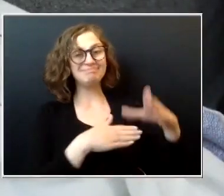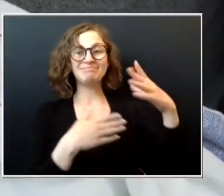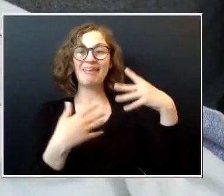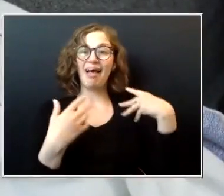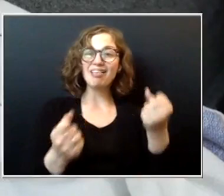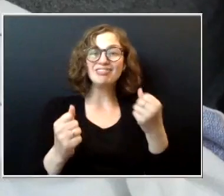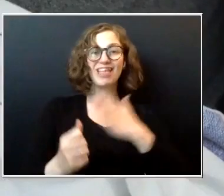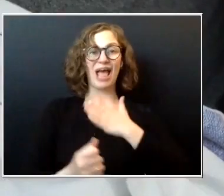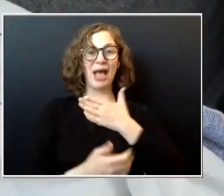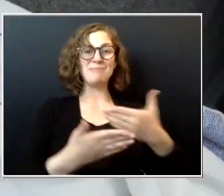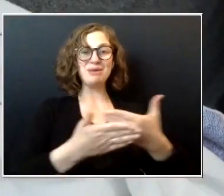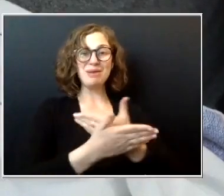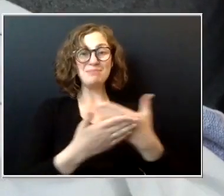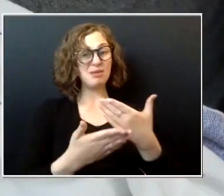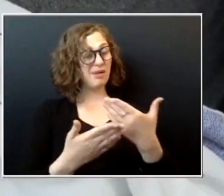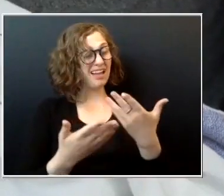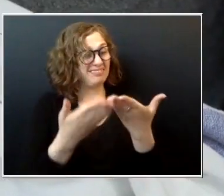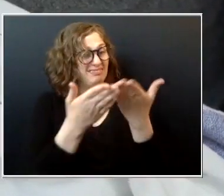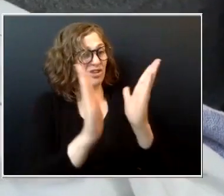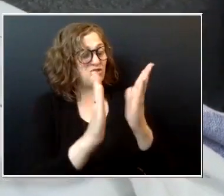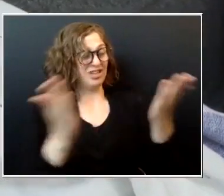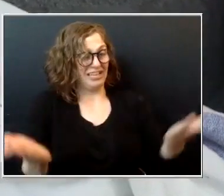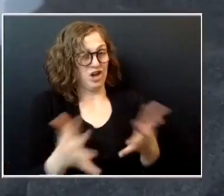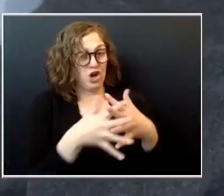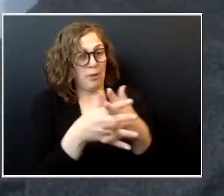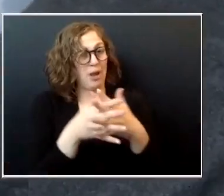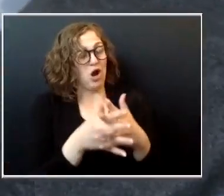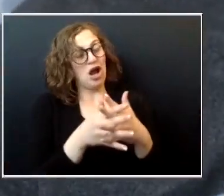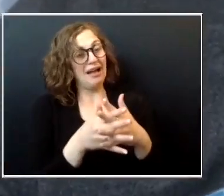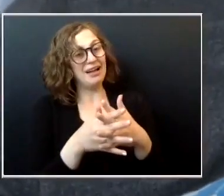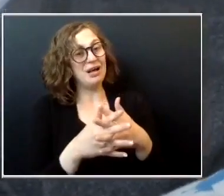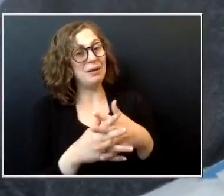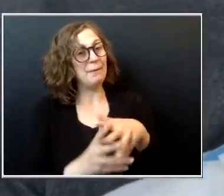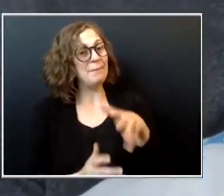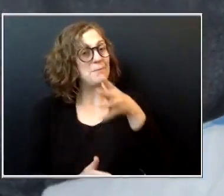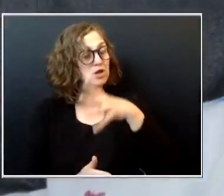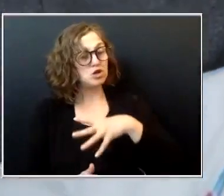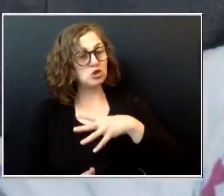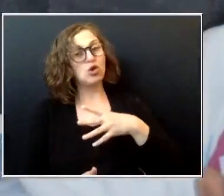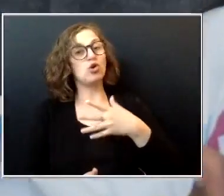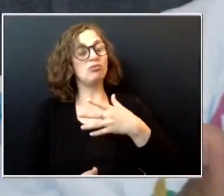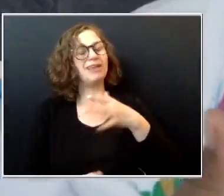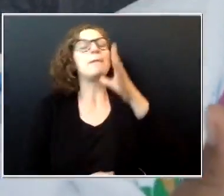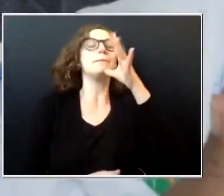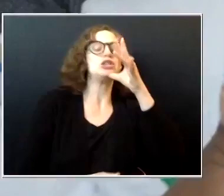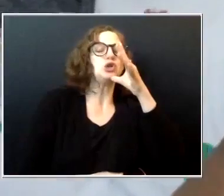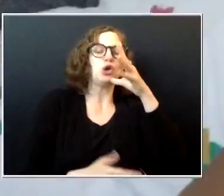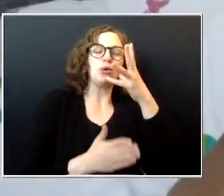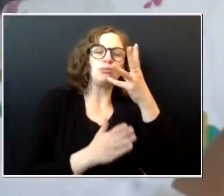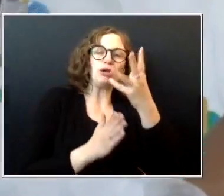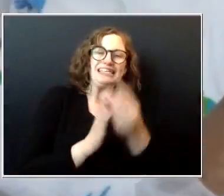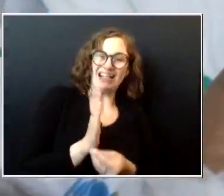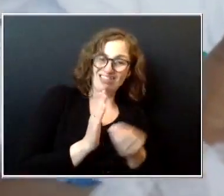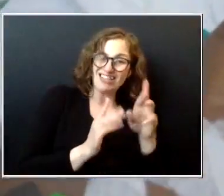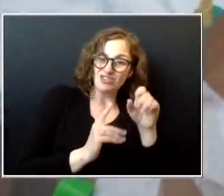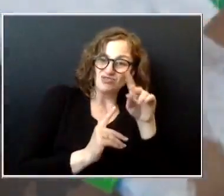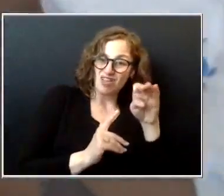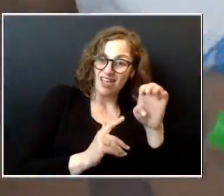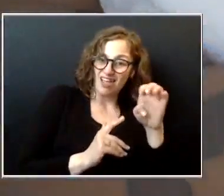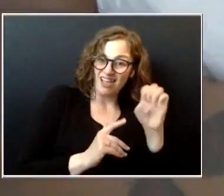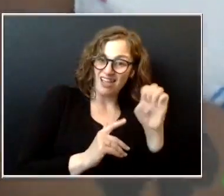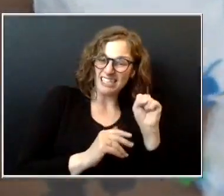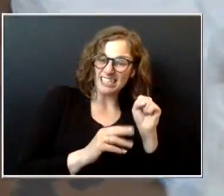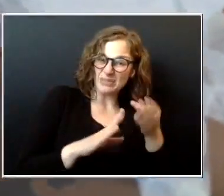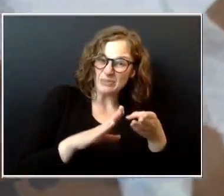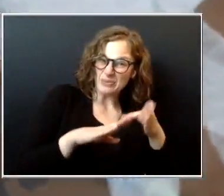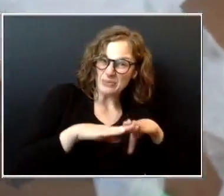the wrong direction. It is not a simple answer, but what are you finding and what can be done? You know, it's absolutely not a simple answer.